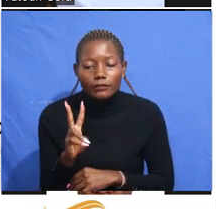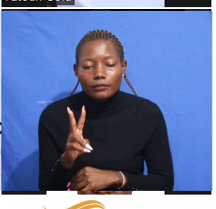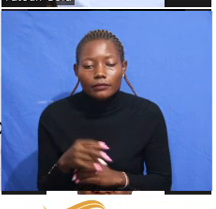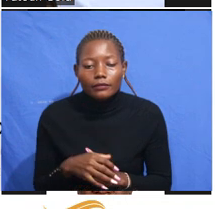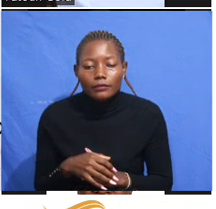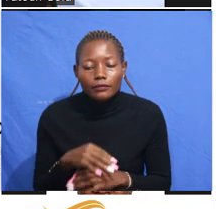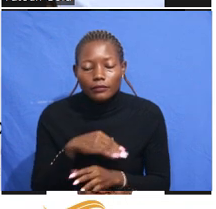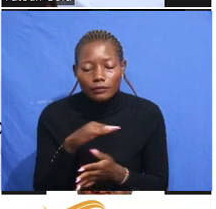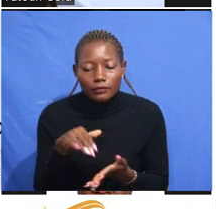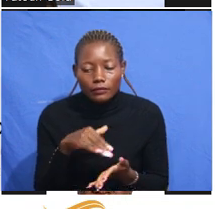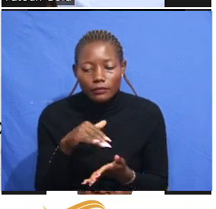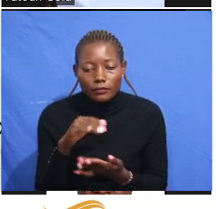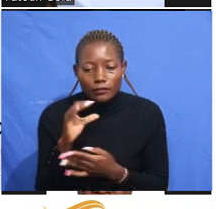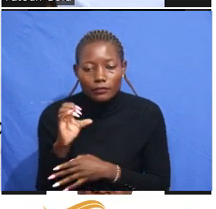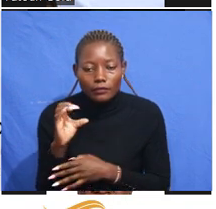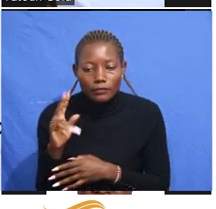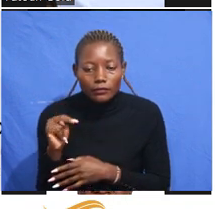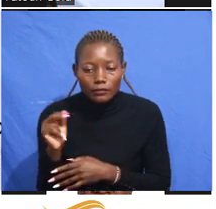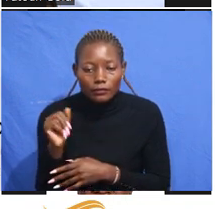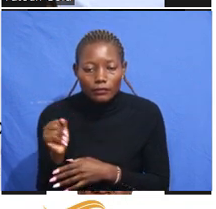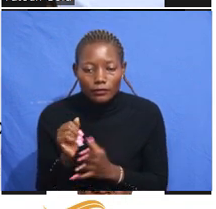have the central nervous system and we have the